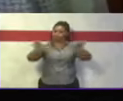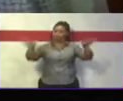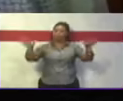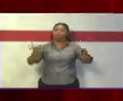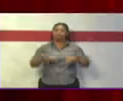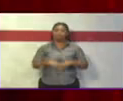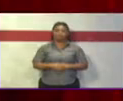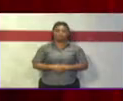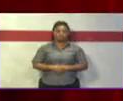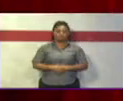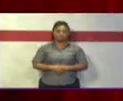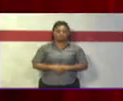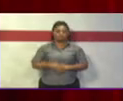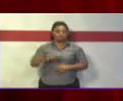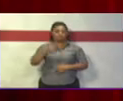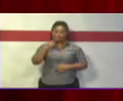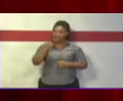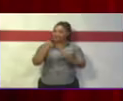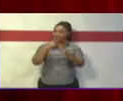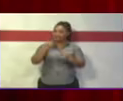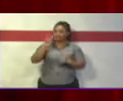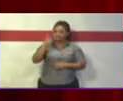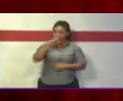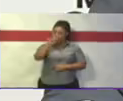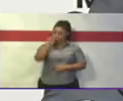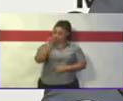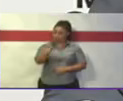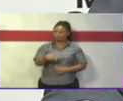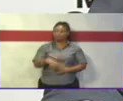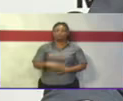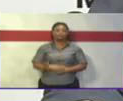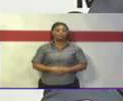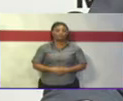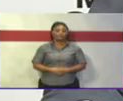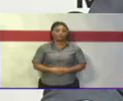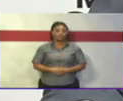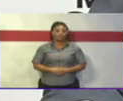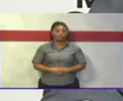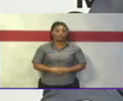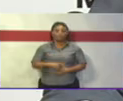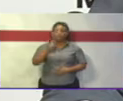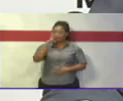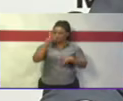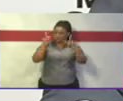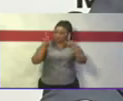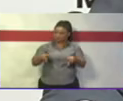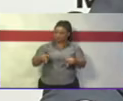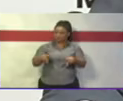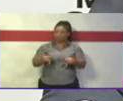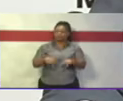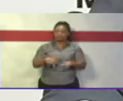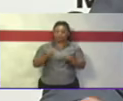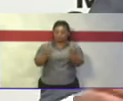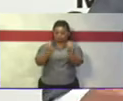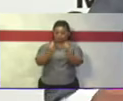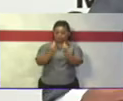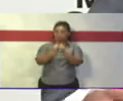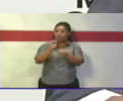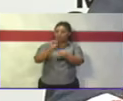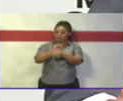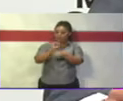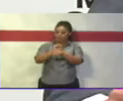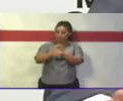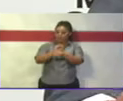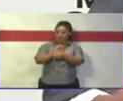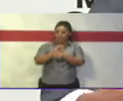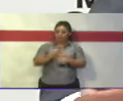so let me answer your second question first. So the other one of the persons, as I said, was linked to oil and gas, and in that scenario there was a